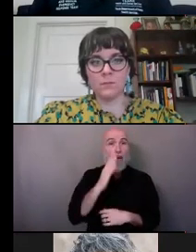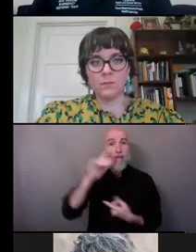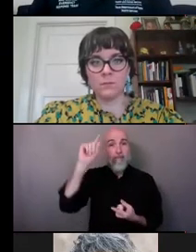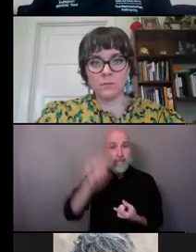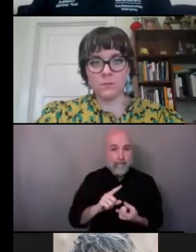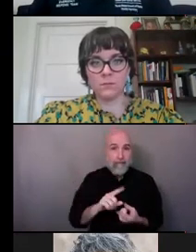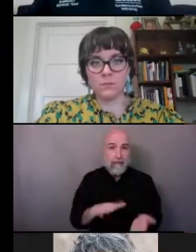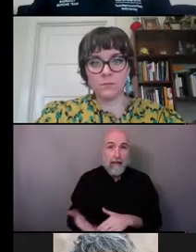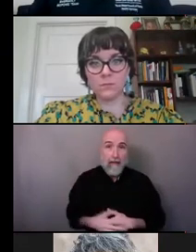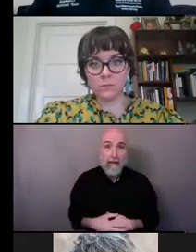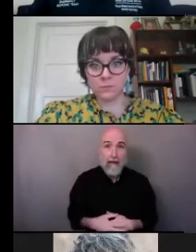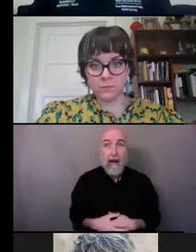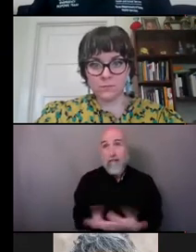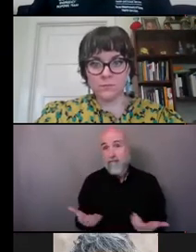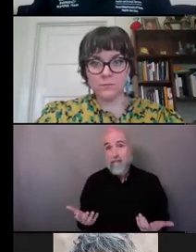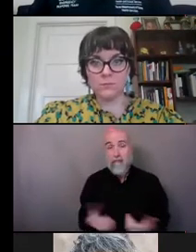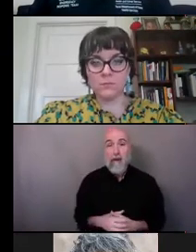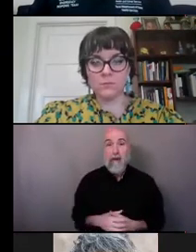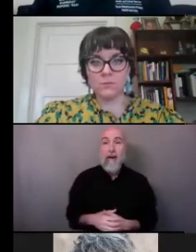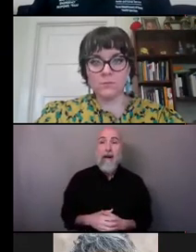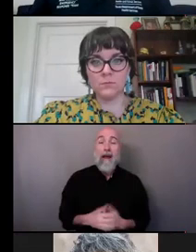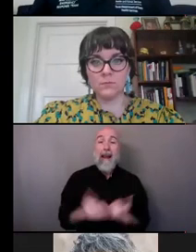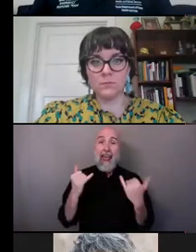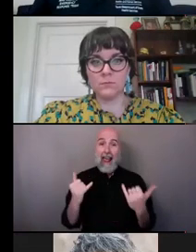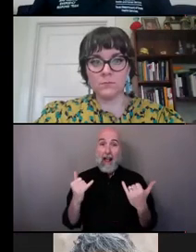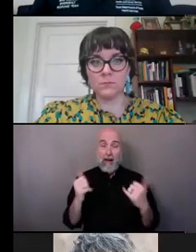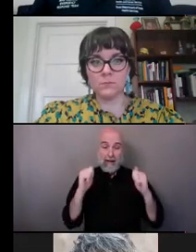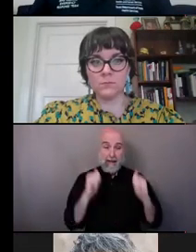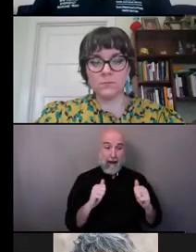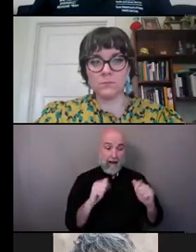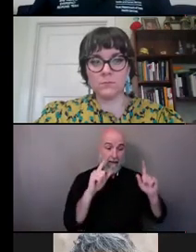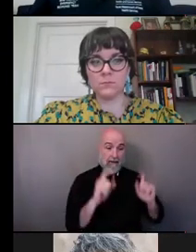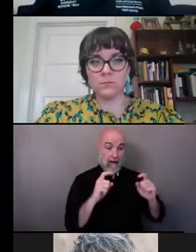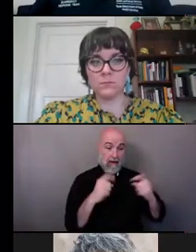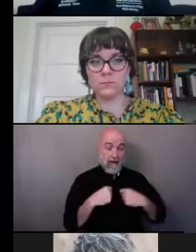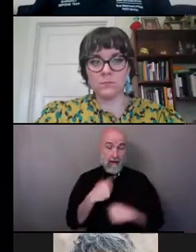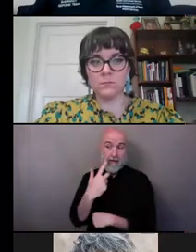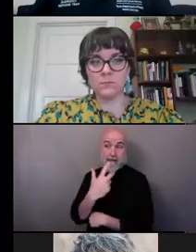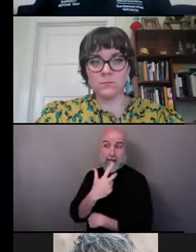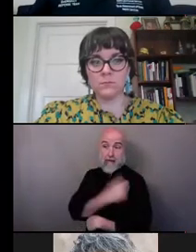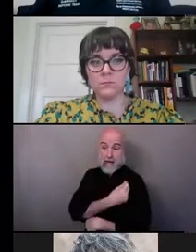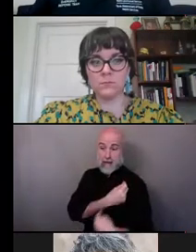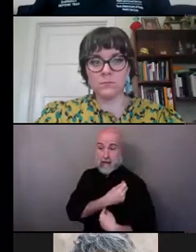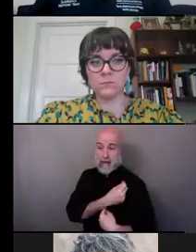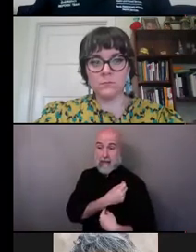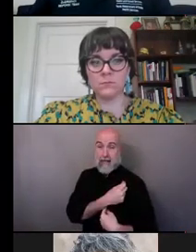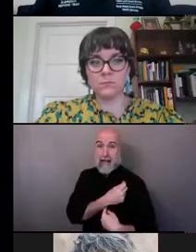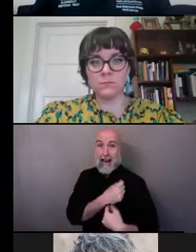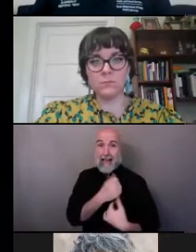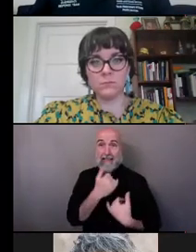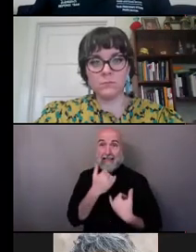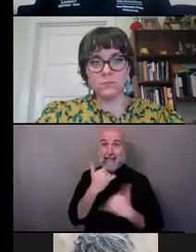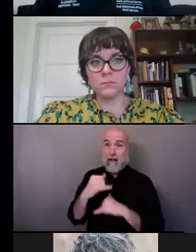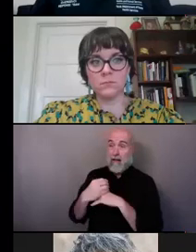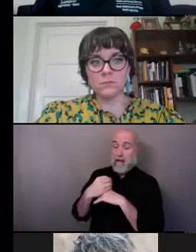lives. The question, though, can a person still get the infection and